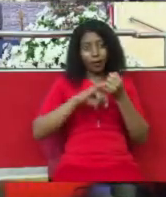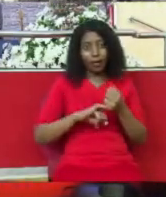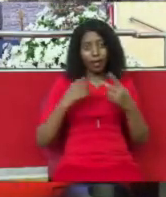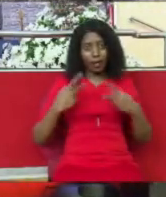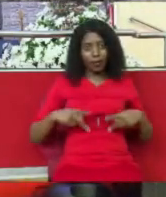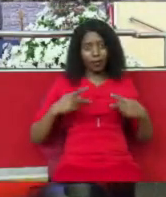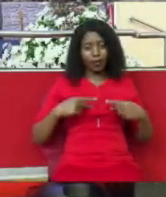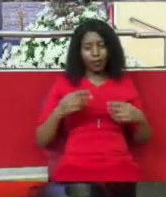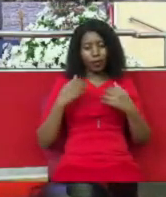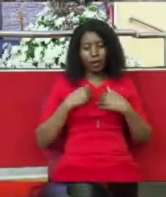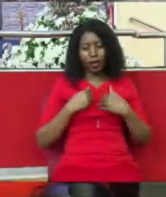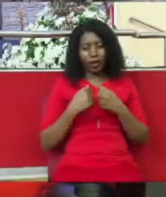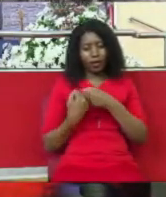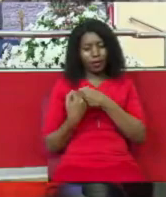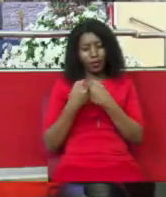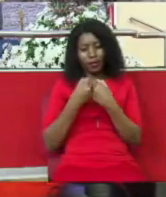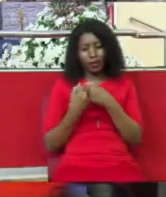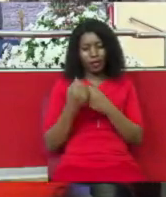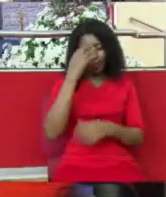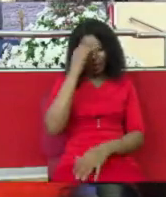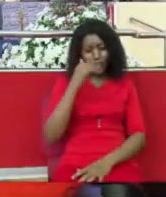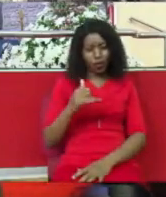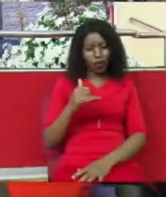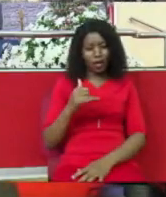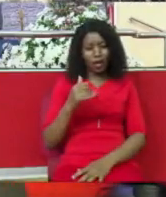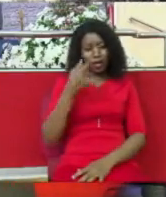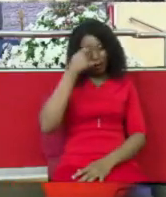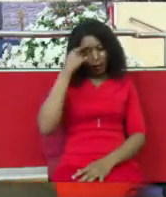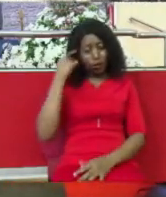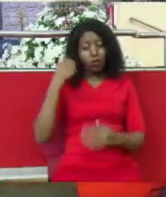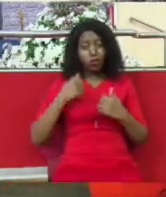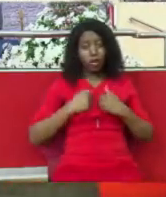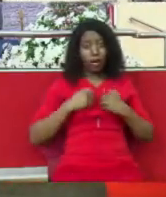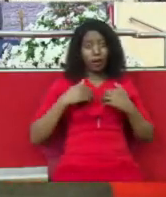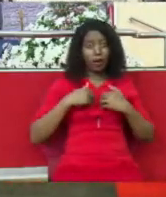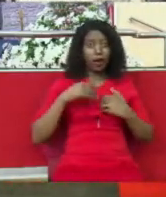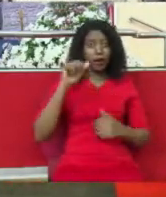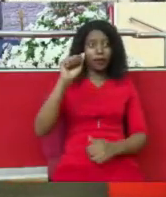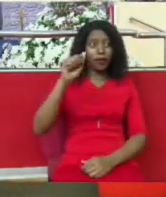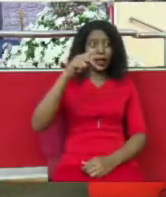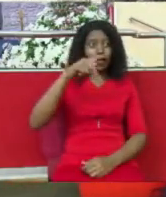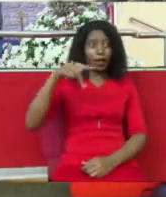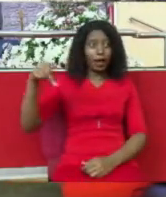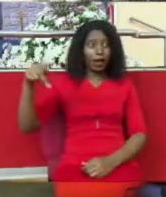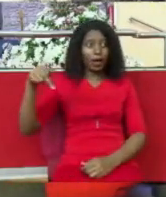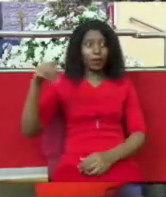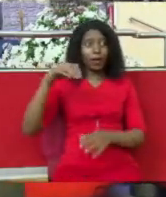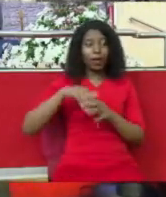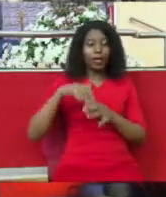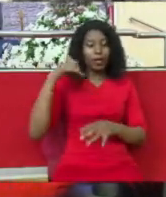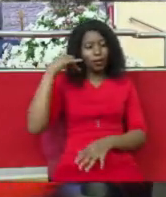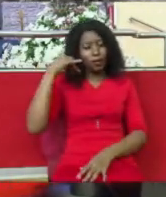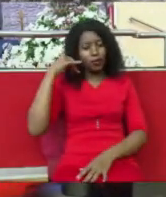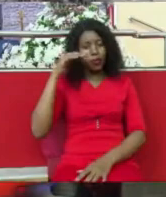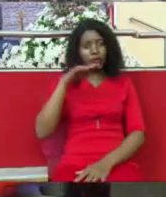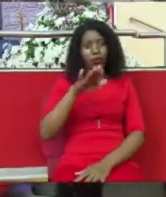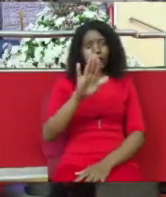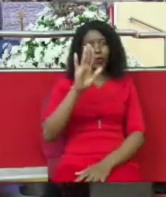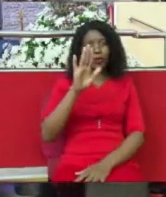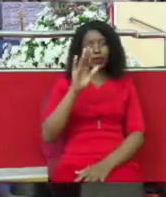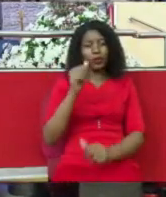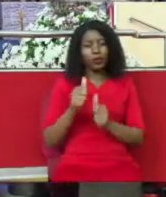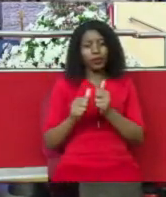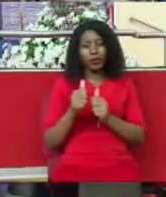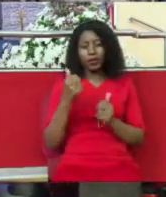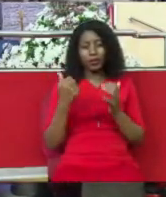a particular site in your phone that you love relating with more than you love relating with your spouse. Na wale wapendanao wanajipata hata